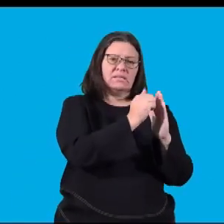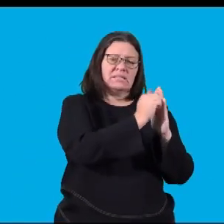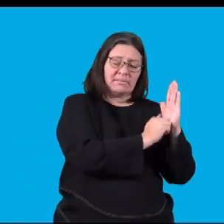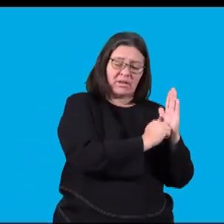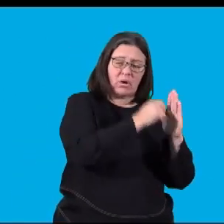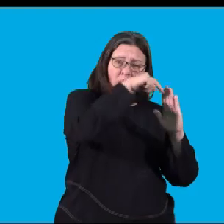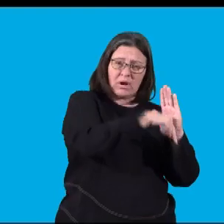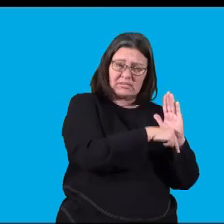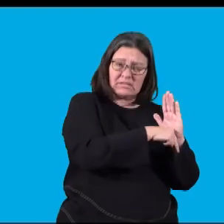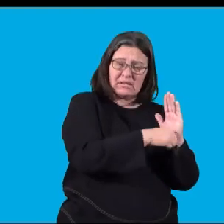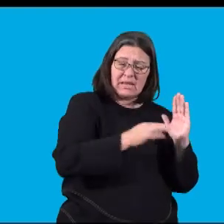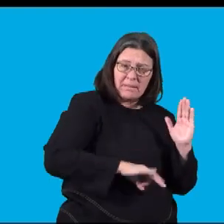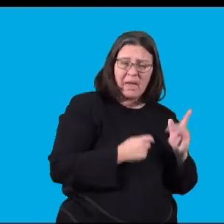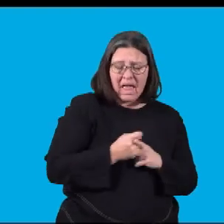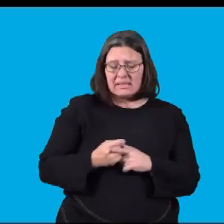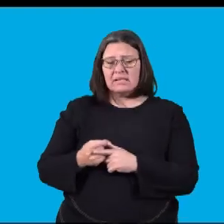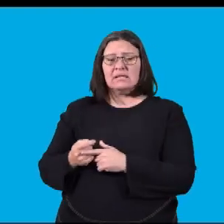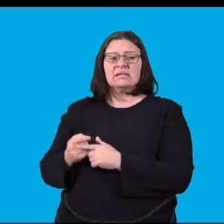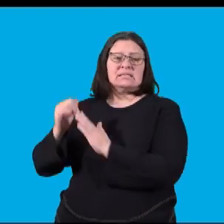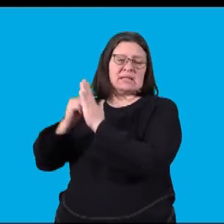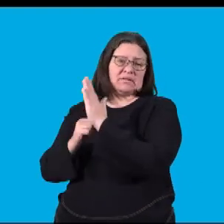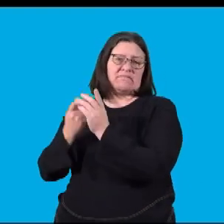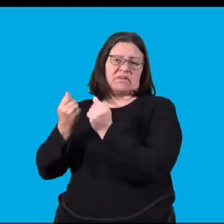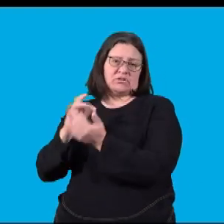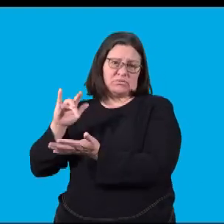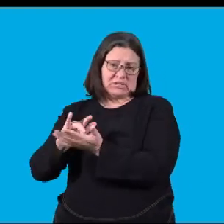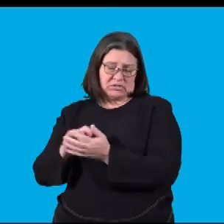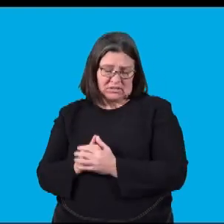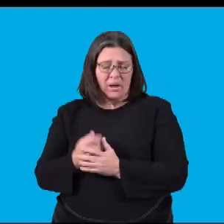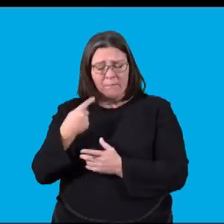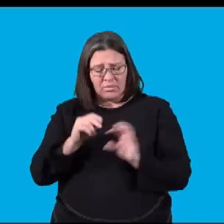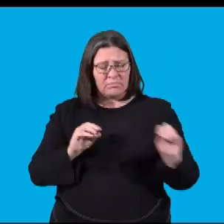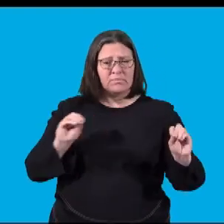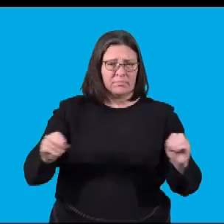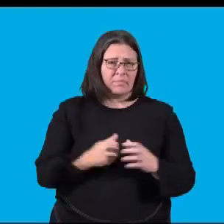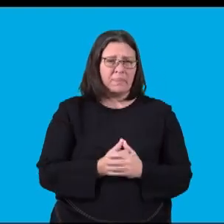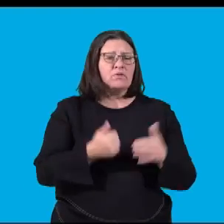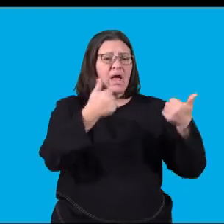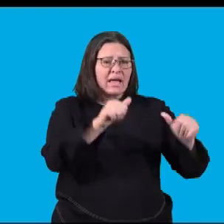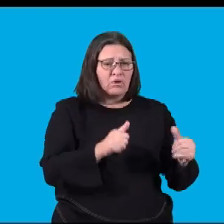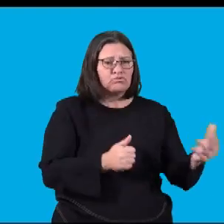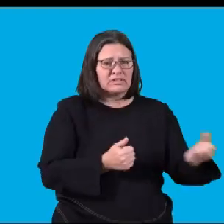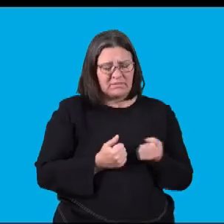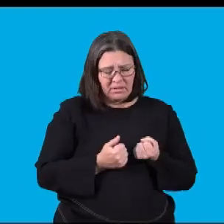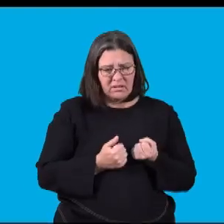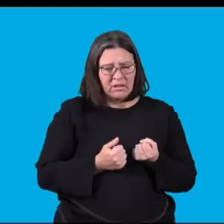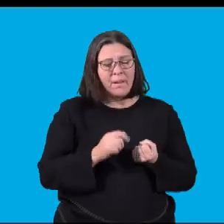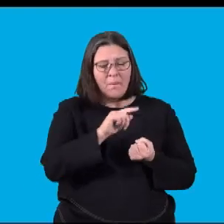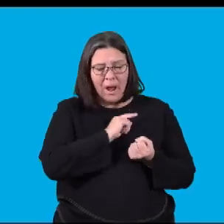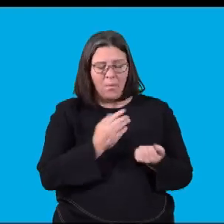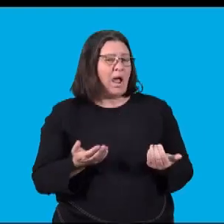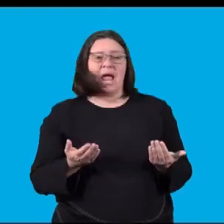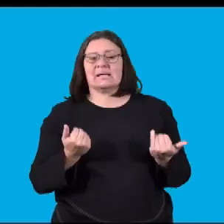comprehensive income and the statement of financial position. Okay, so bad debts refer to accounts receivable that a company does